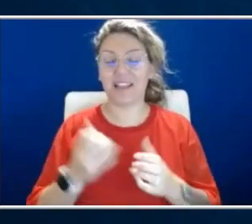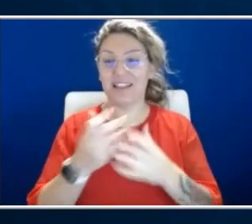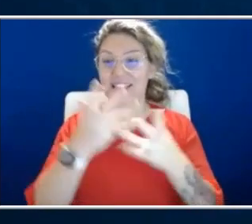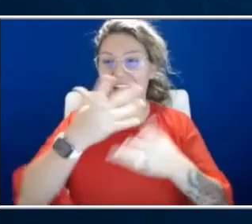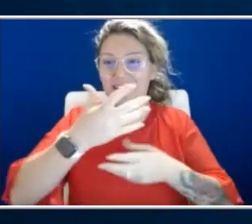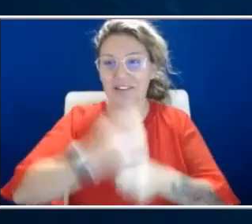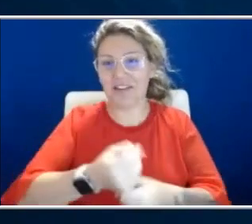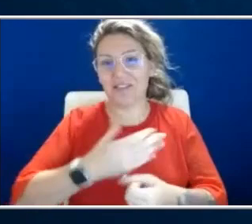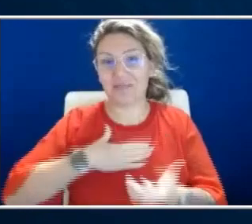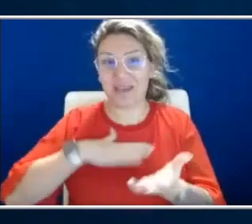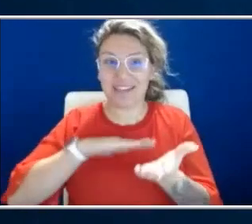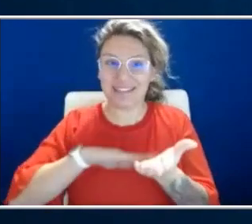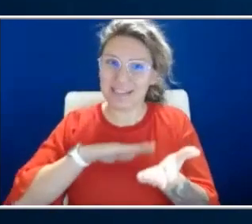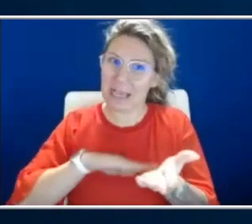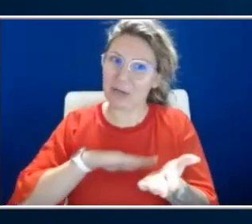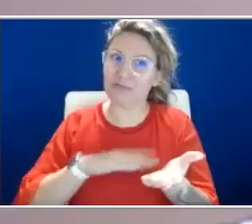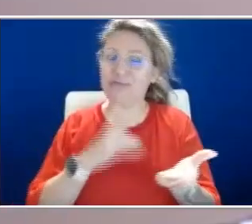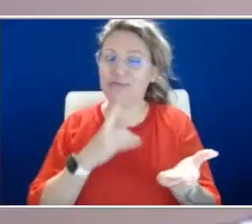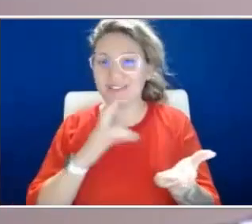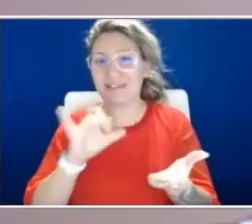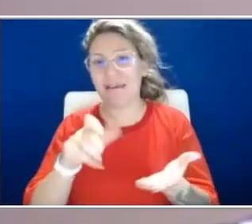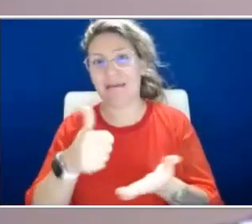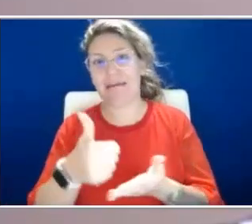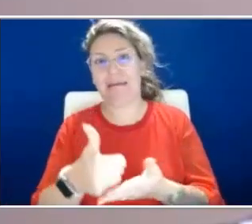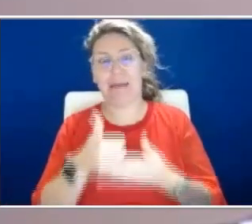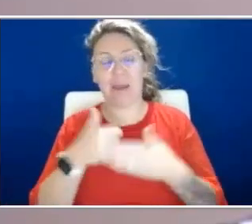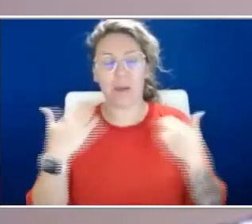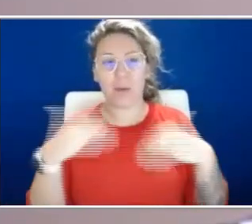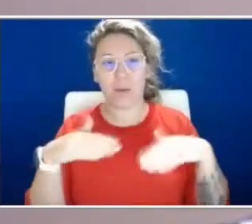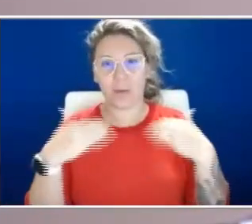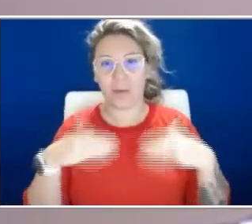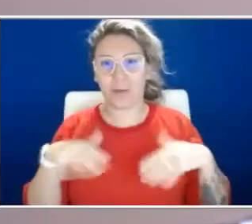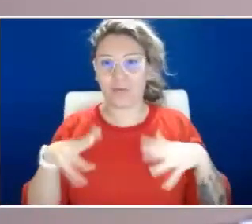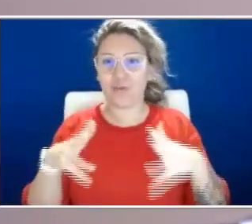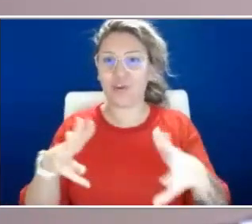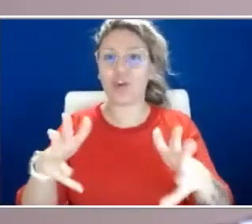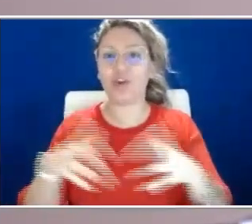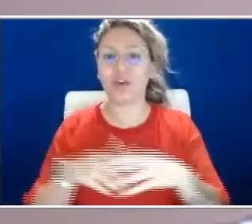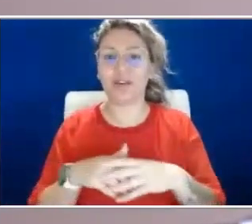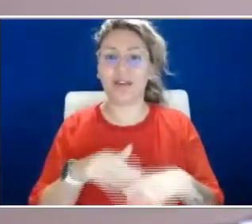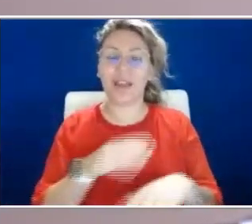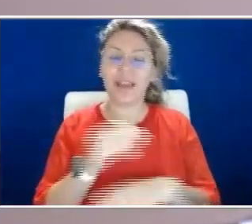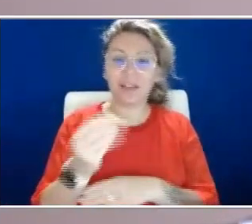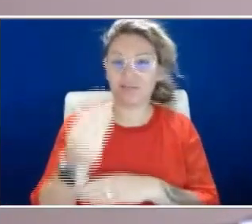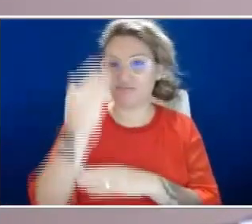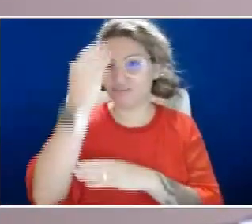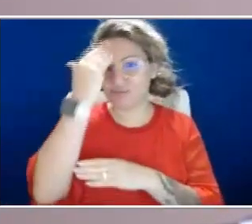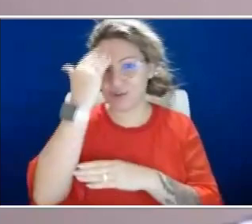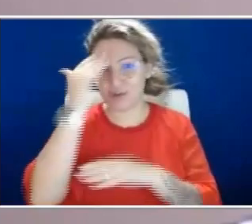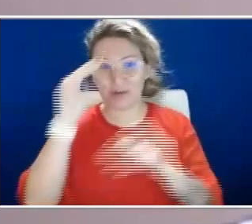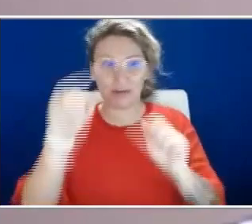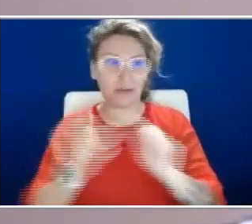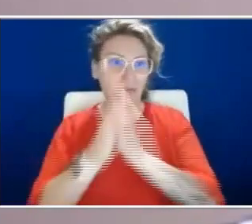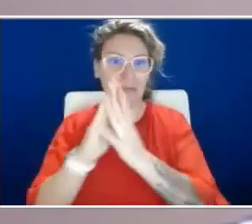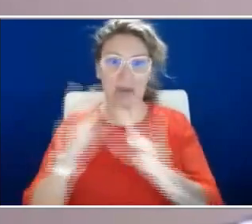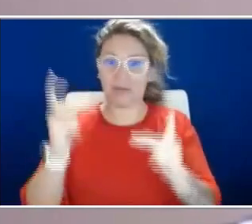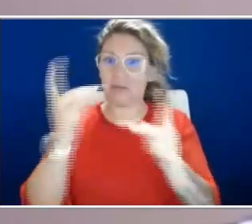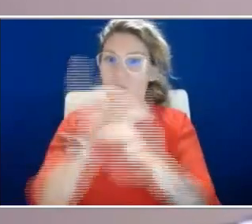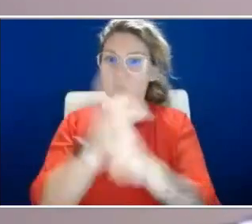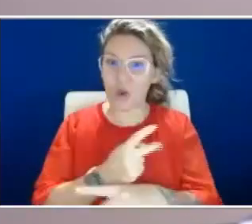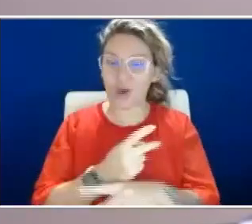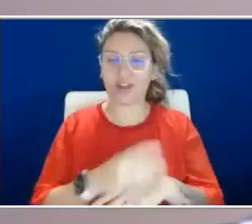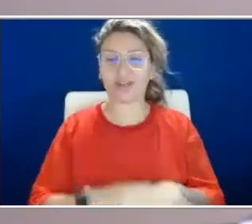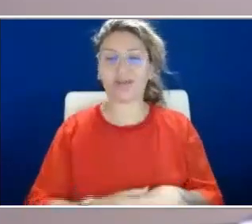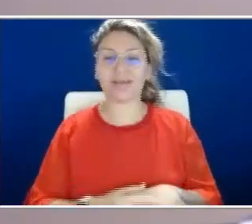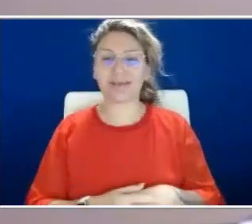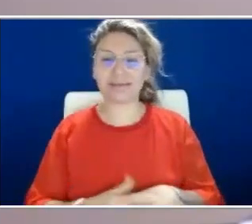doctor, so that helped with my disposition, and just knowing that it could have always been worse, and that I had